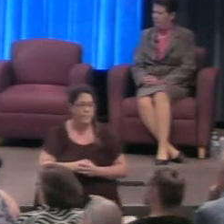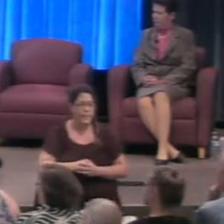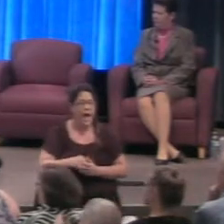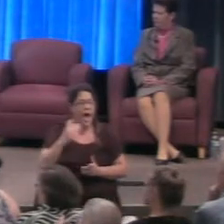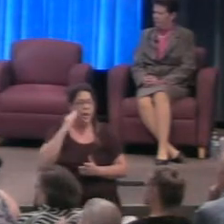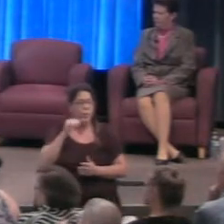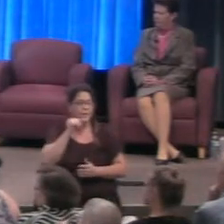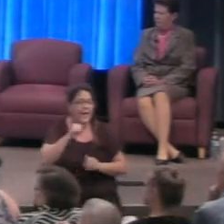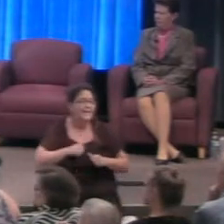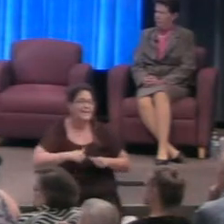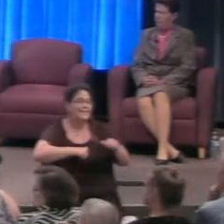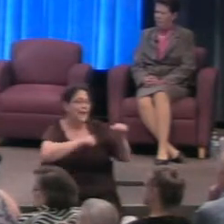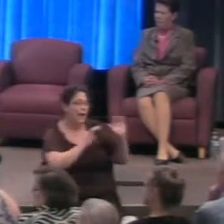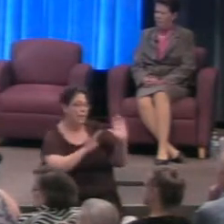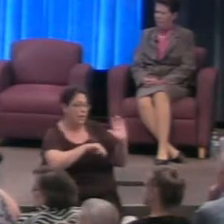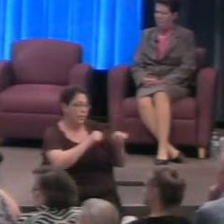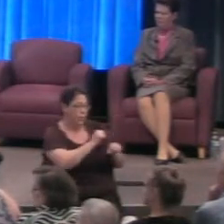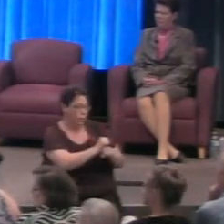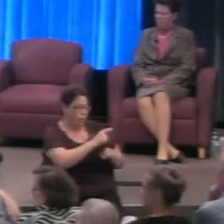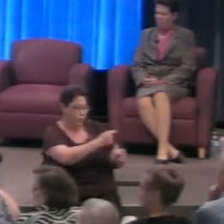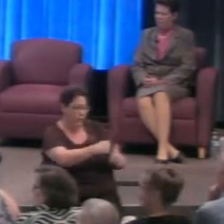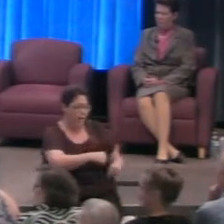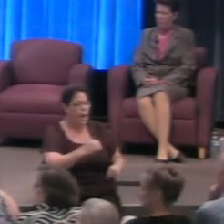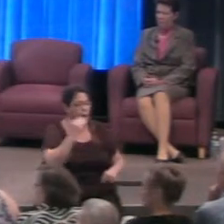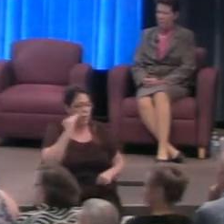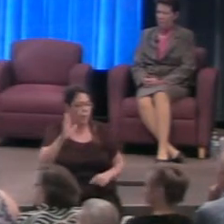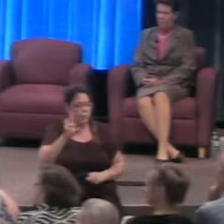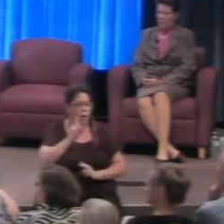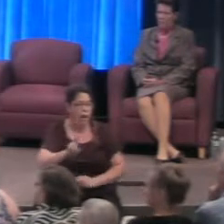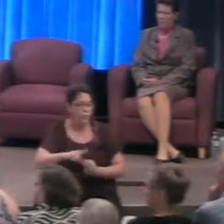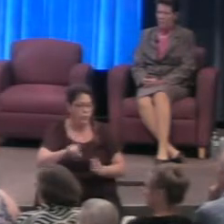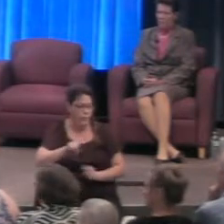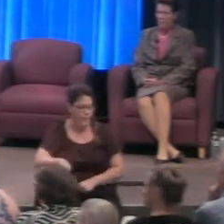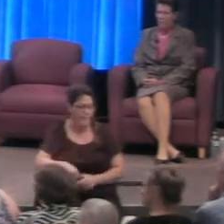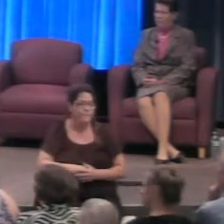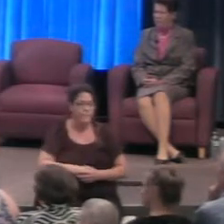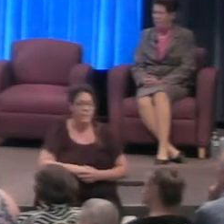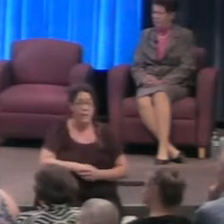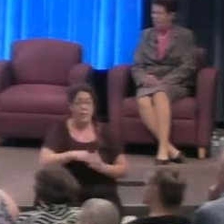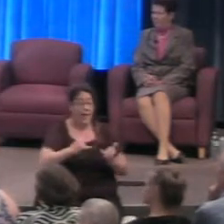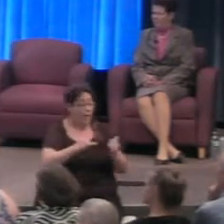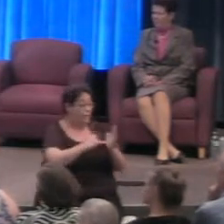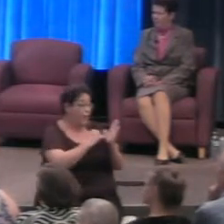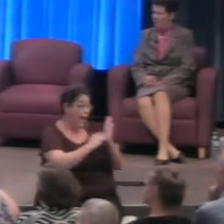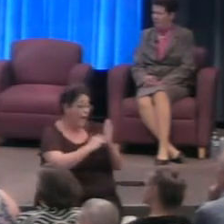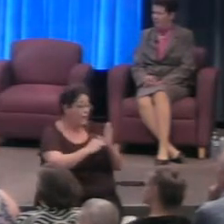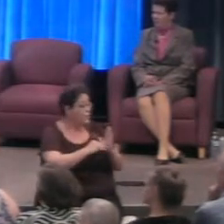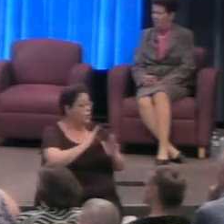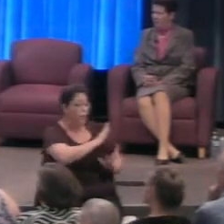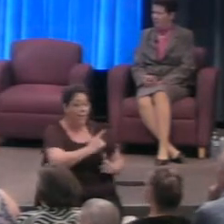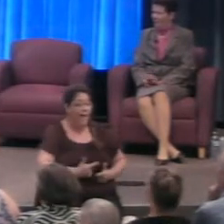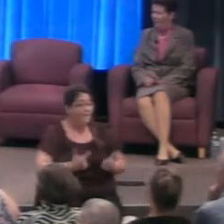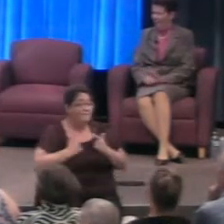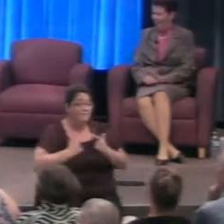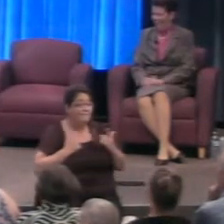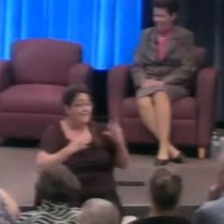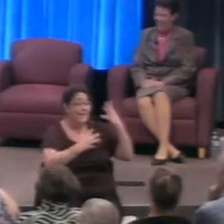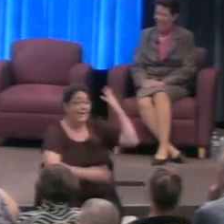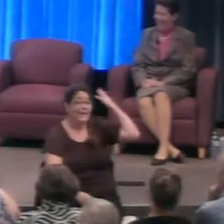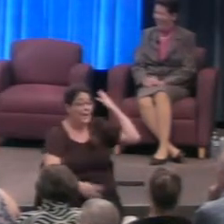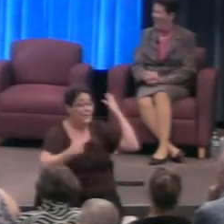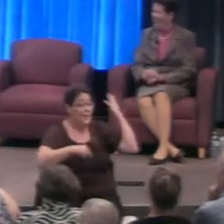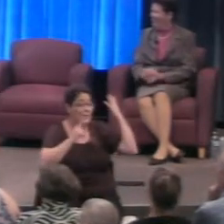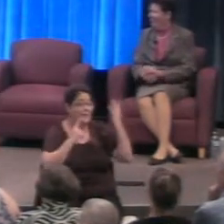for you because this is a priority, so thank you for coming. So, Janet, this is your life.